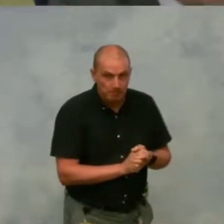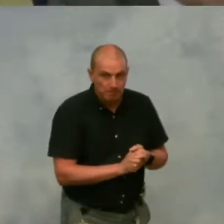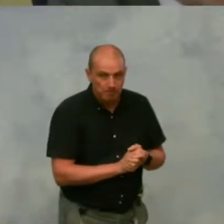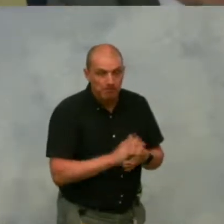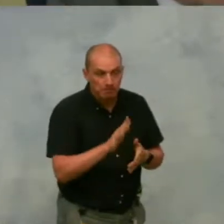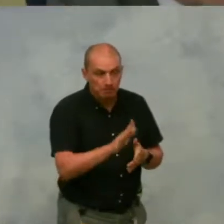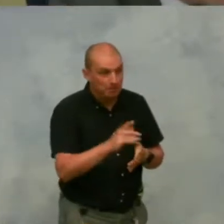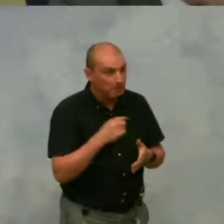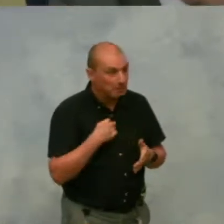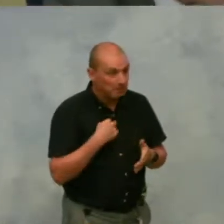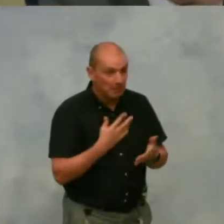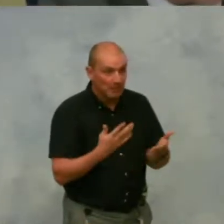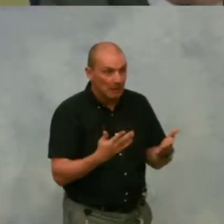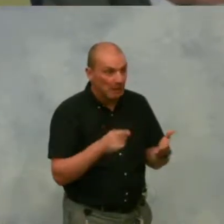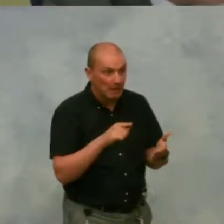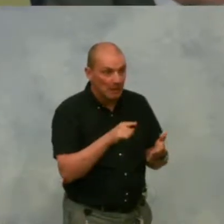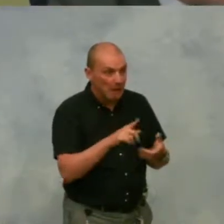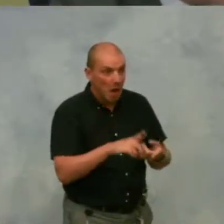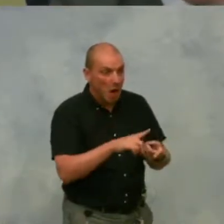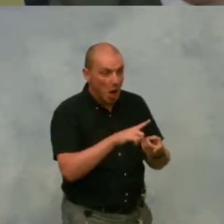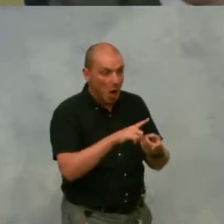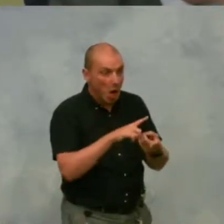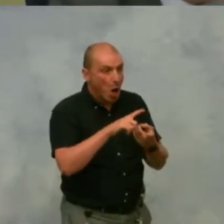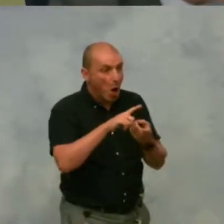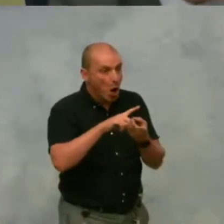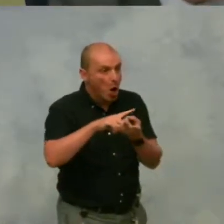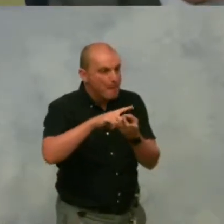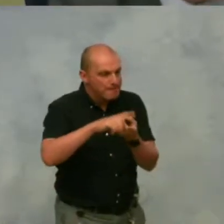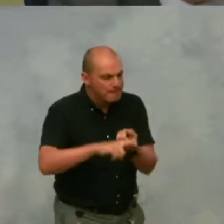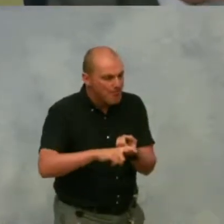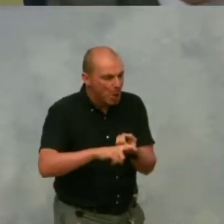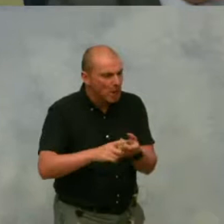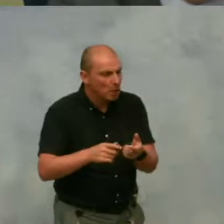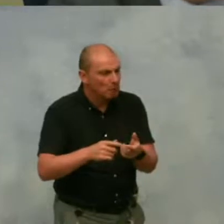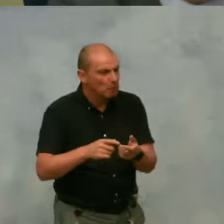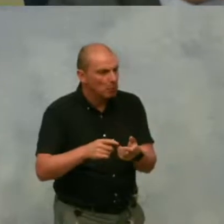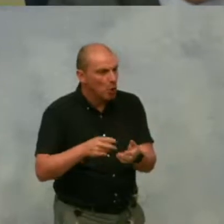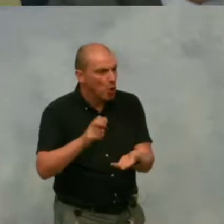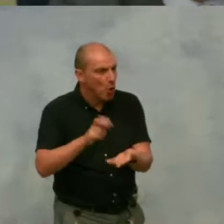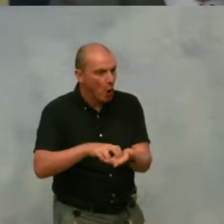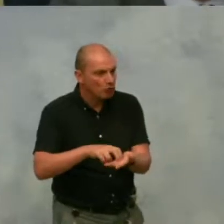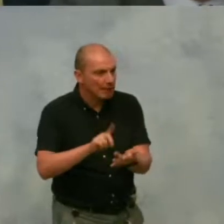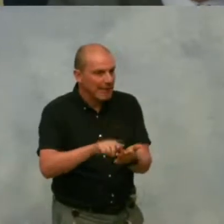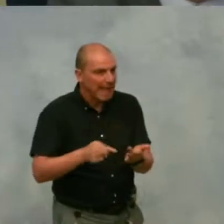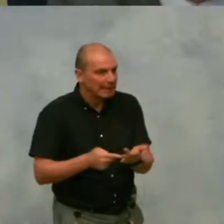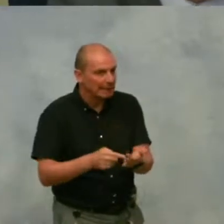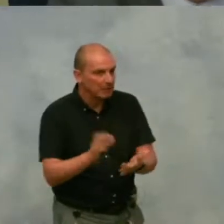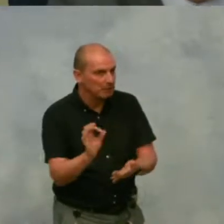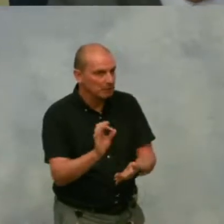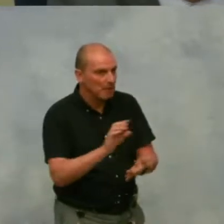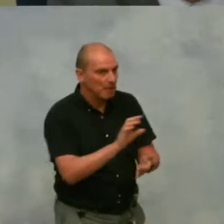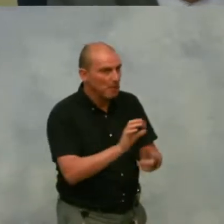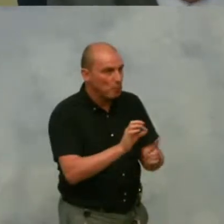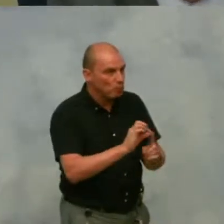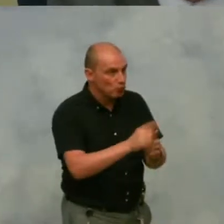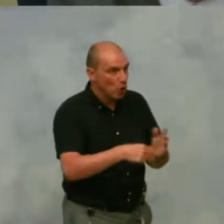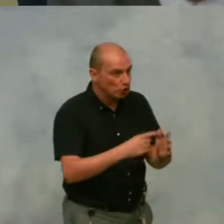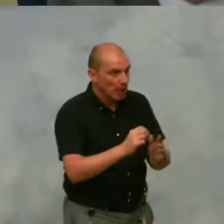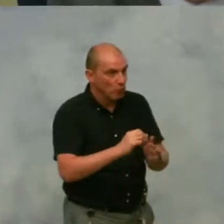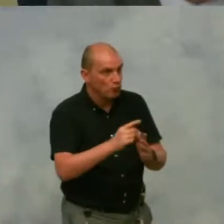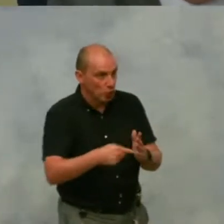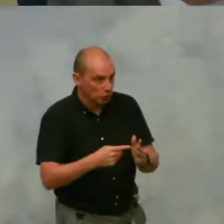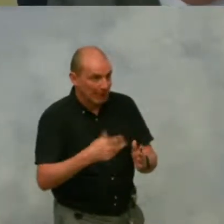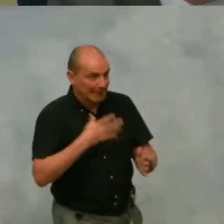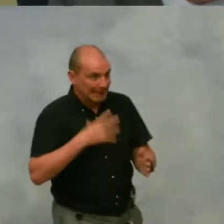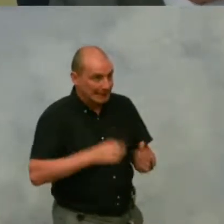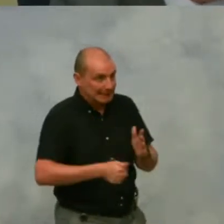We don't have any, as it were, kind of permanent contractors within IT, but on a project-by-project basis, if we need access to certain